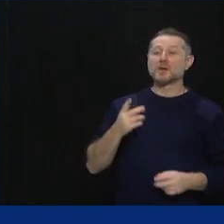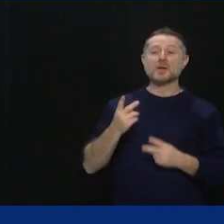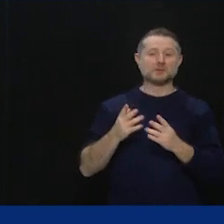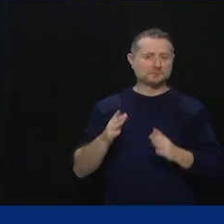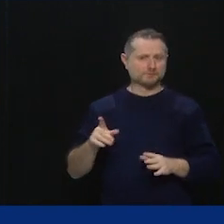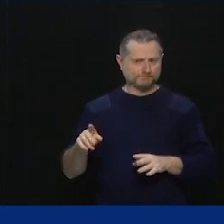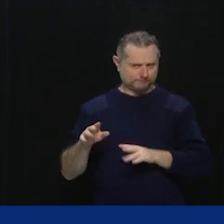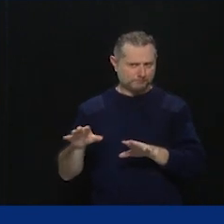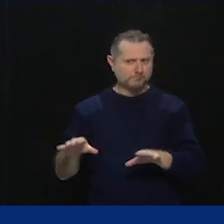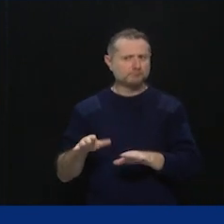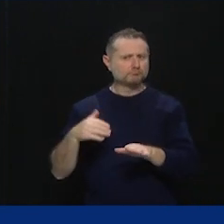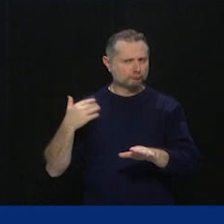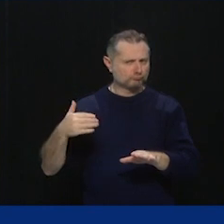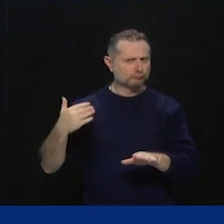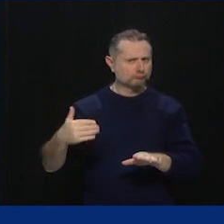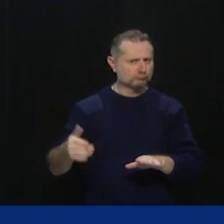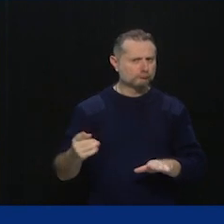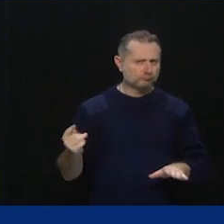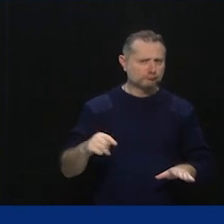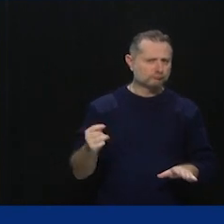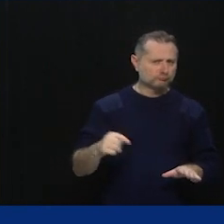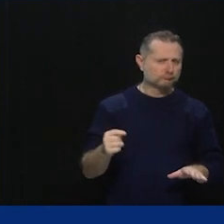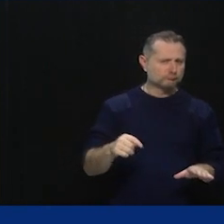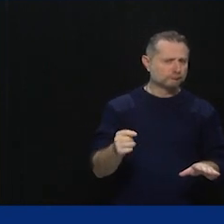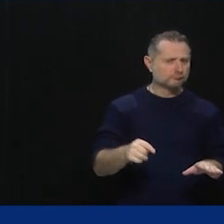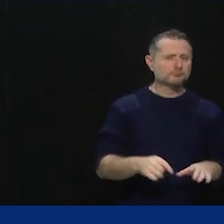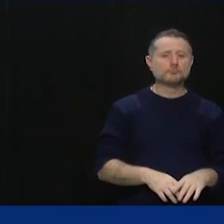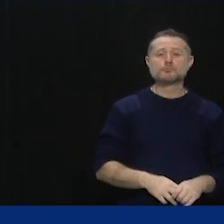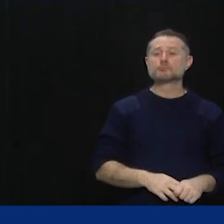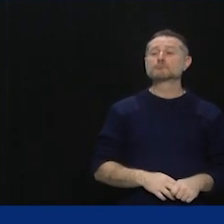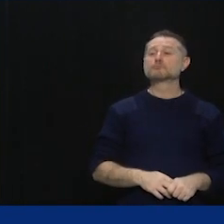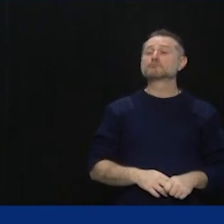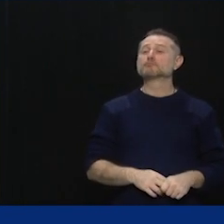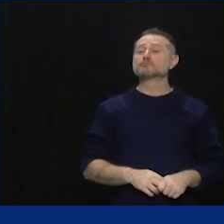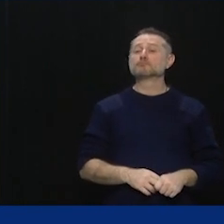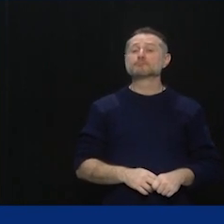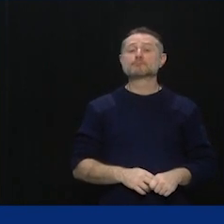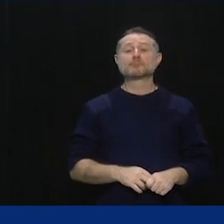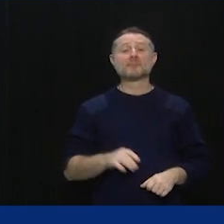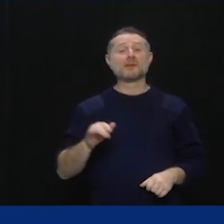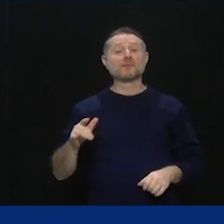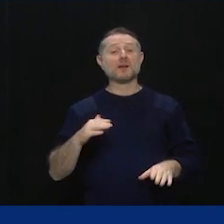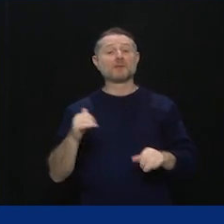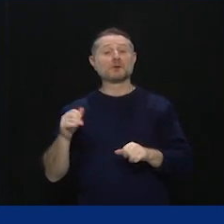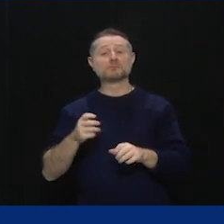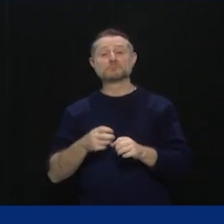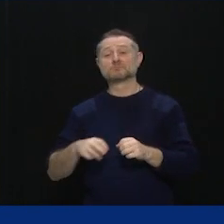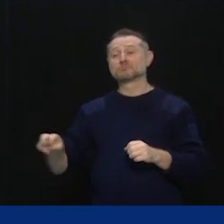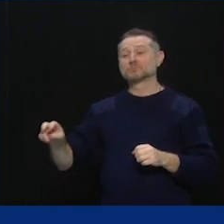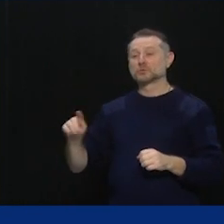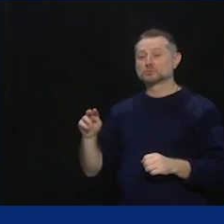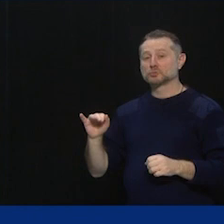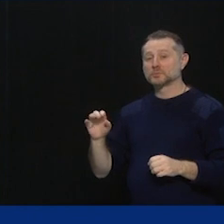to join TriTech a number of months ago, Matt had some very big shoes to fill, and he's done a fantastic job doing that.